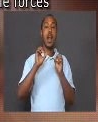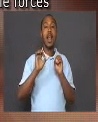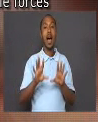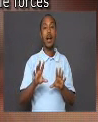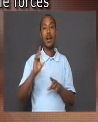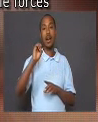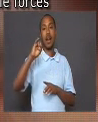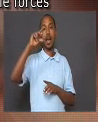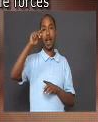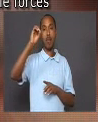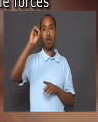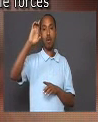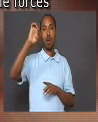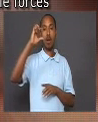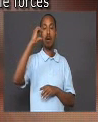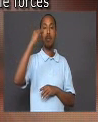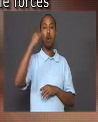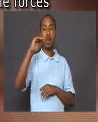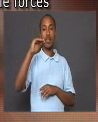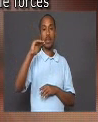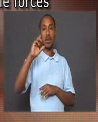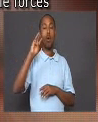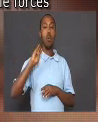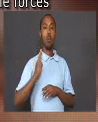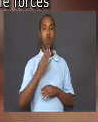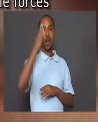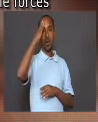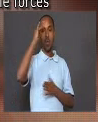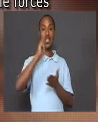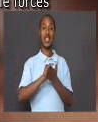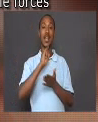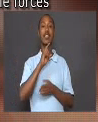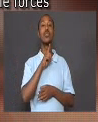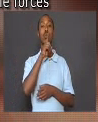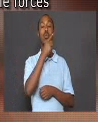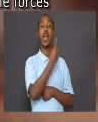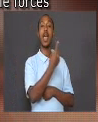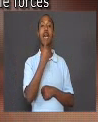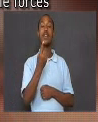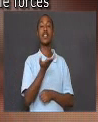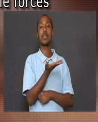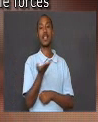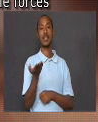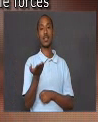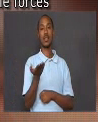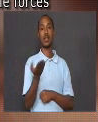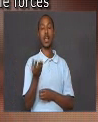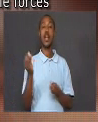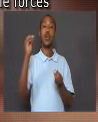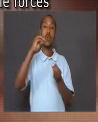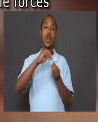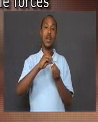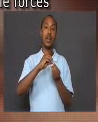dipole moments. We know that this is true because every substance,